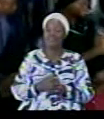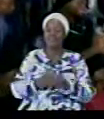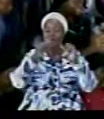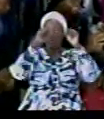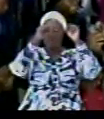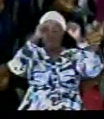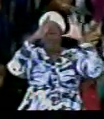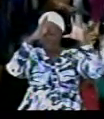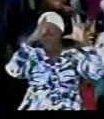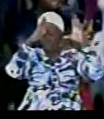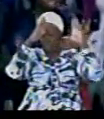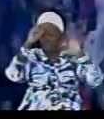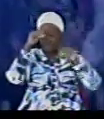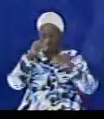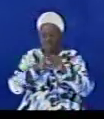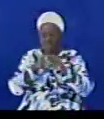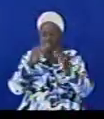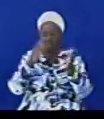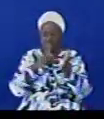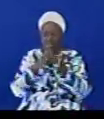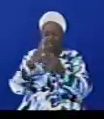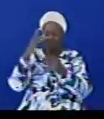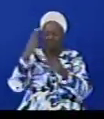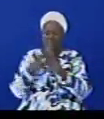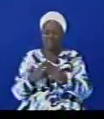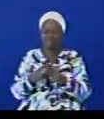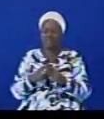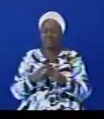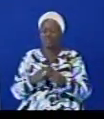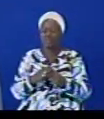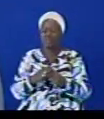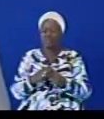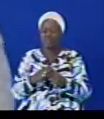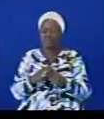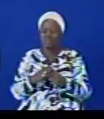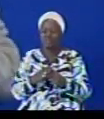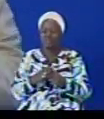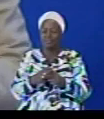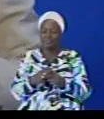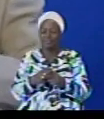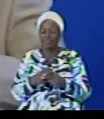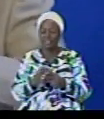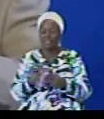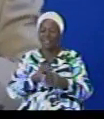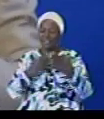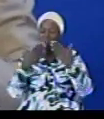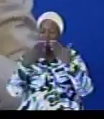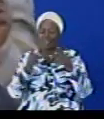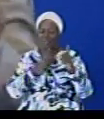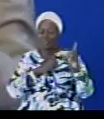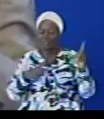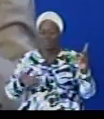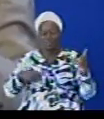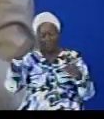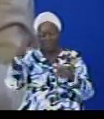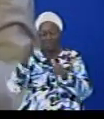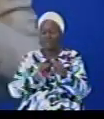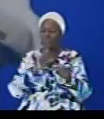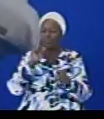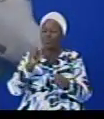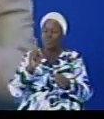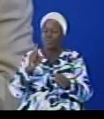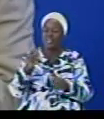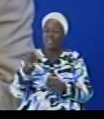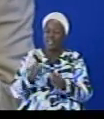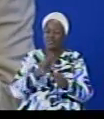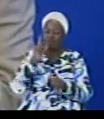Father, in Jesus' name, I thank you, Lord, for